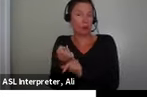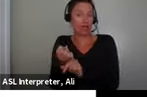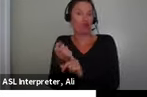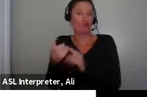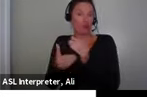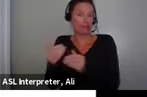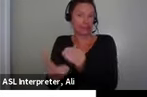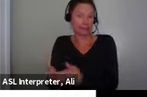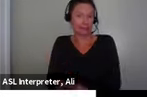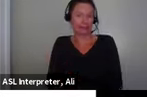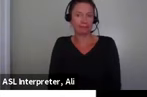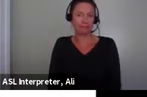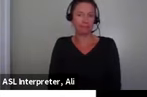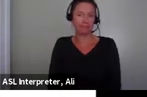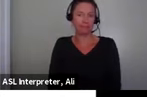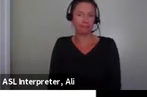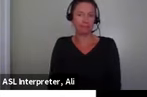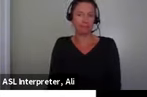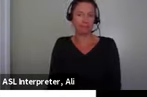process.